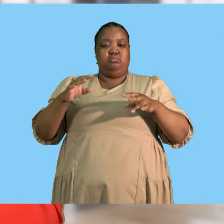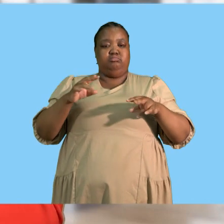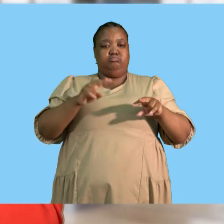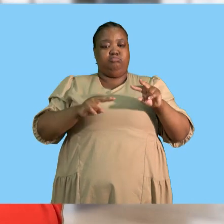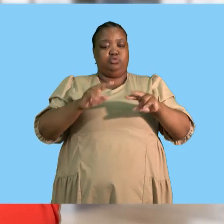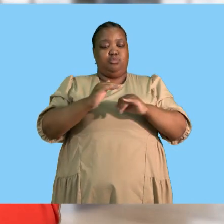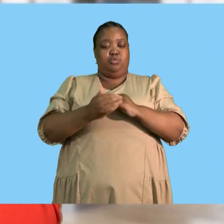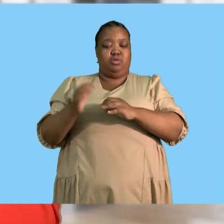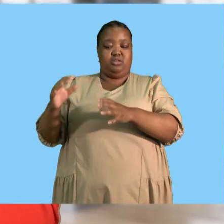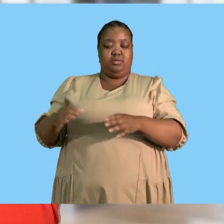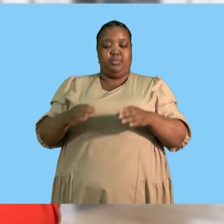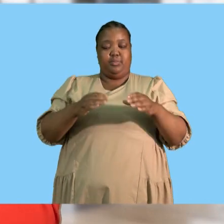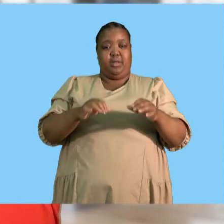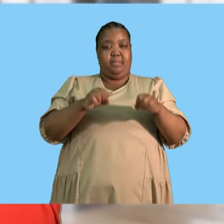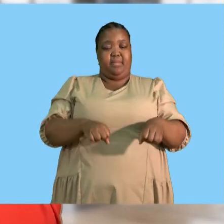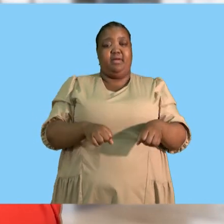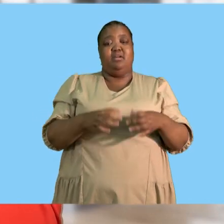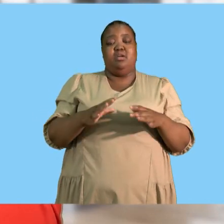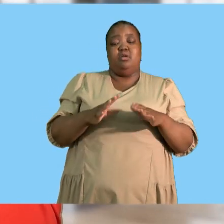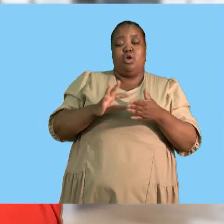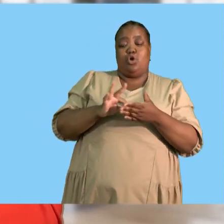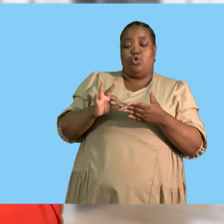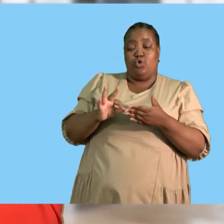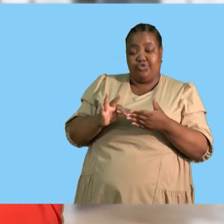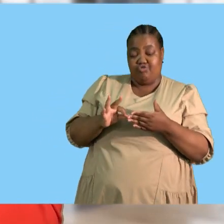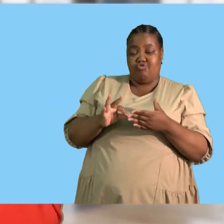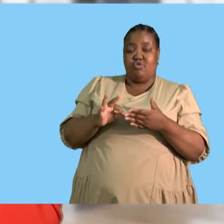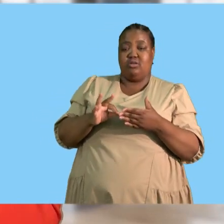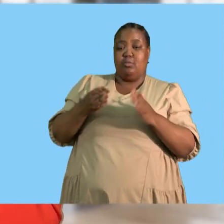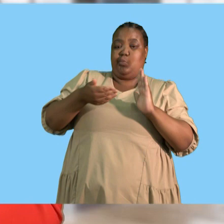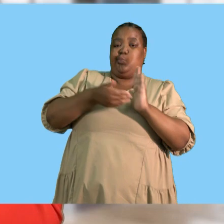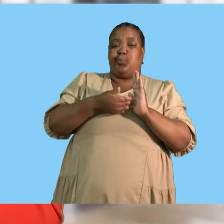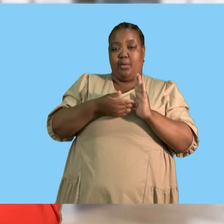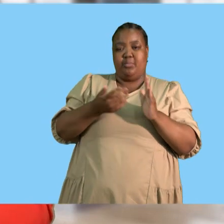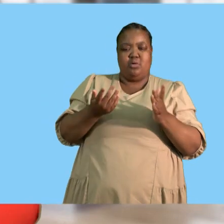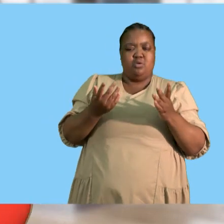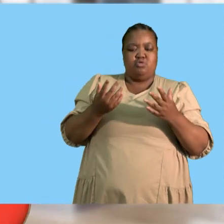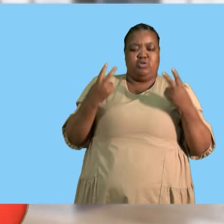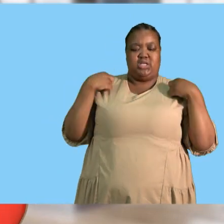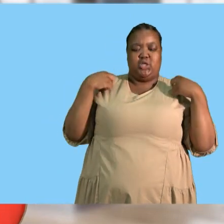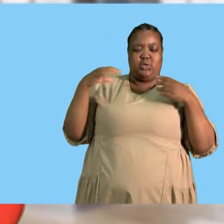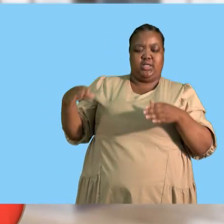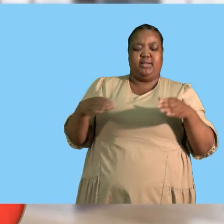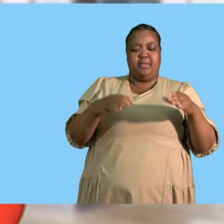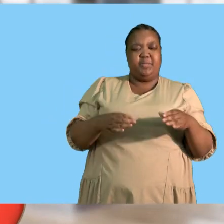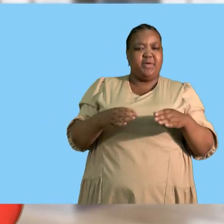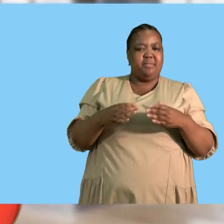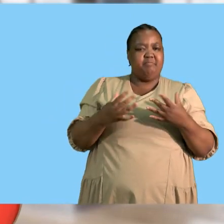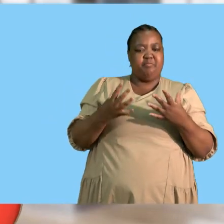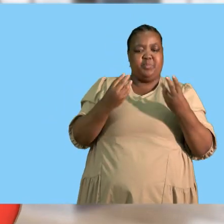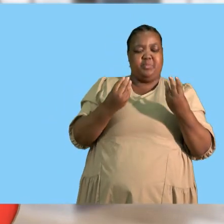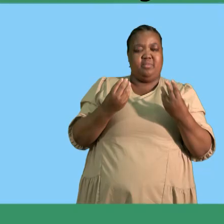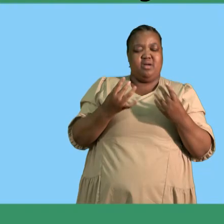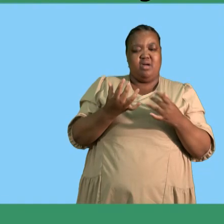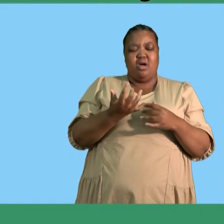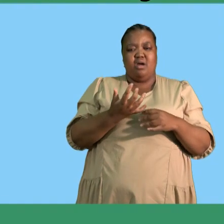the contract must indicate how long will they be there to guard my business. And also very